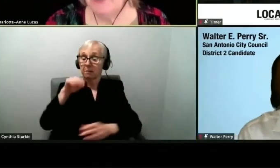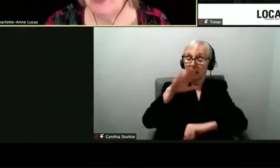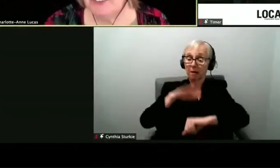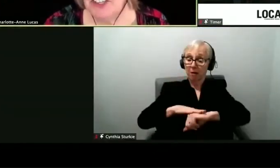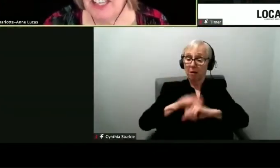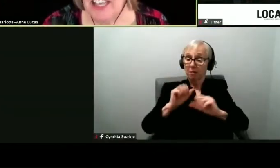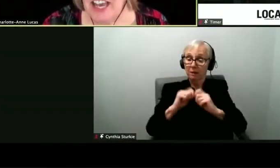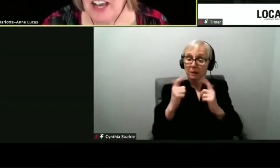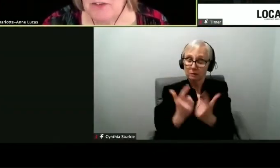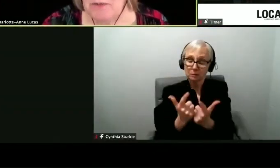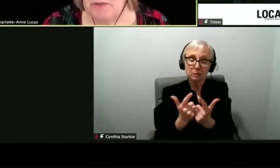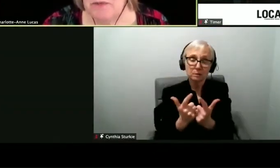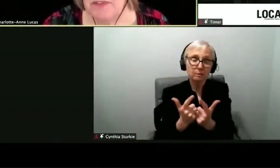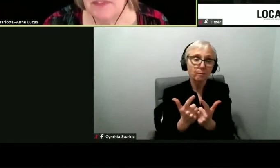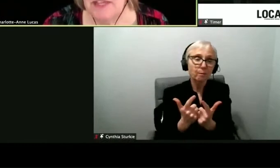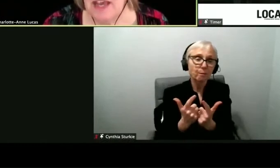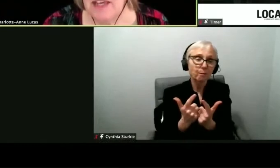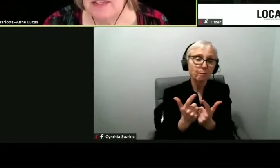Thank you.